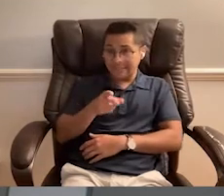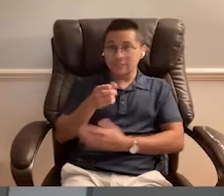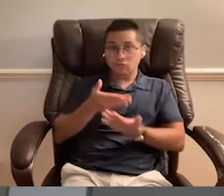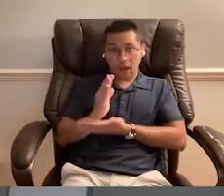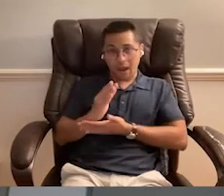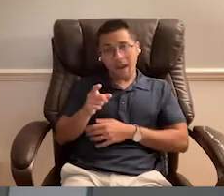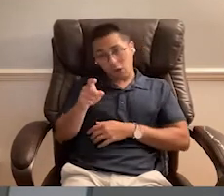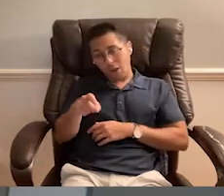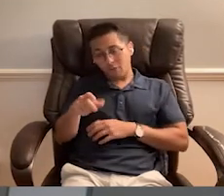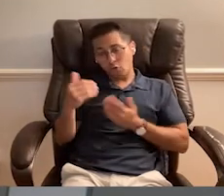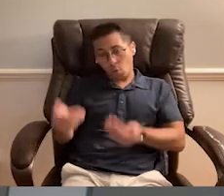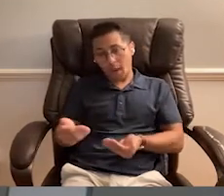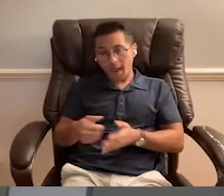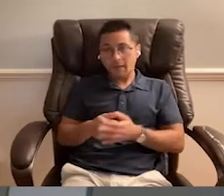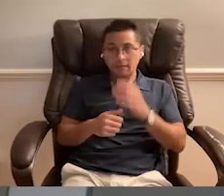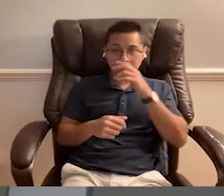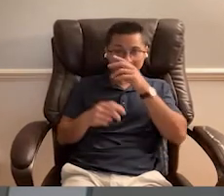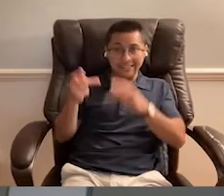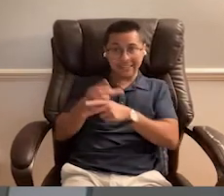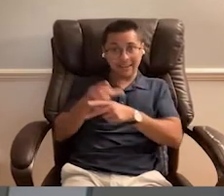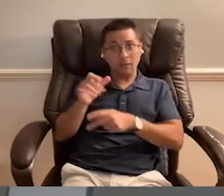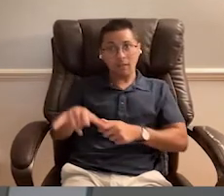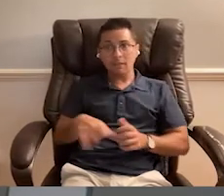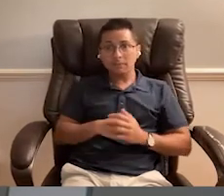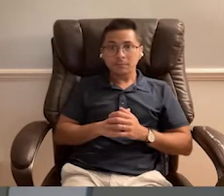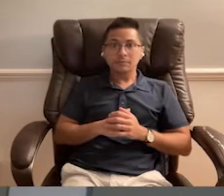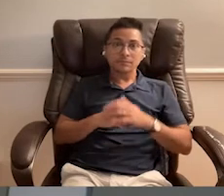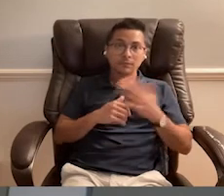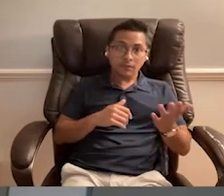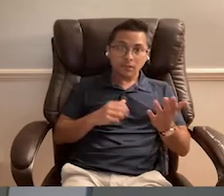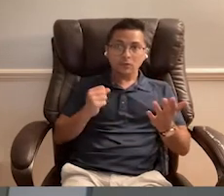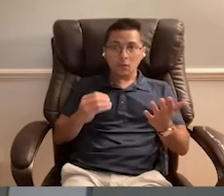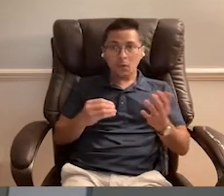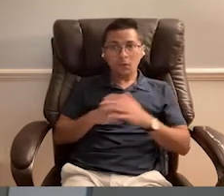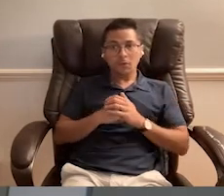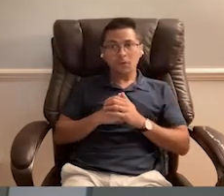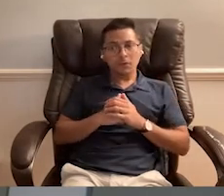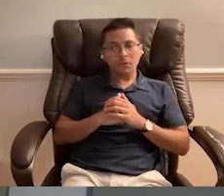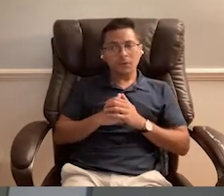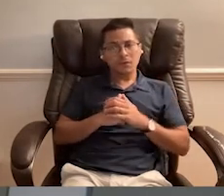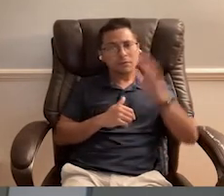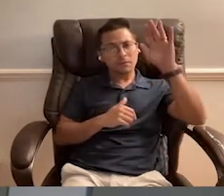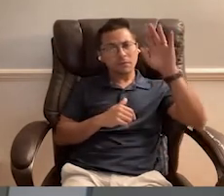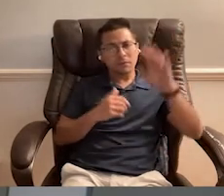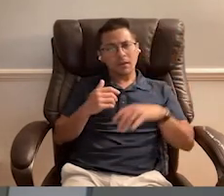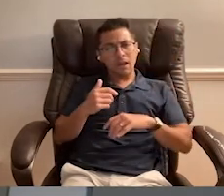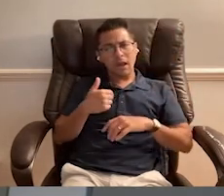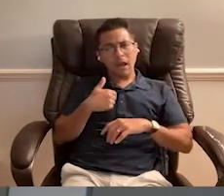always make use of that. That is a right, and you need to go ahead and take care of that. So.